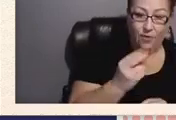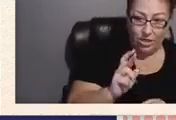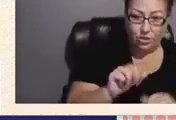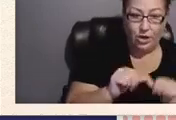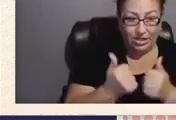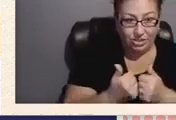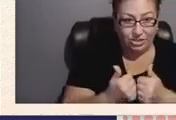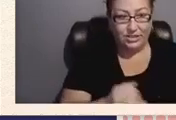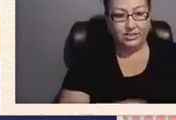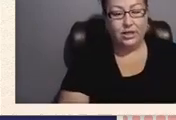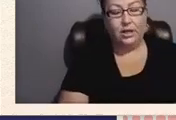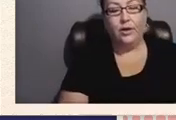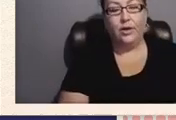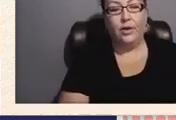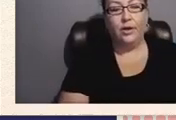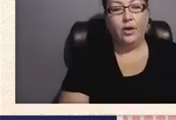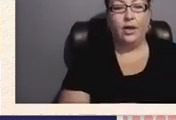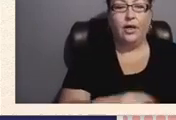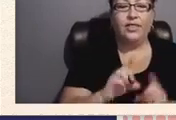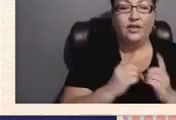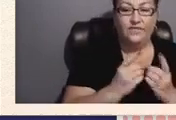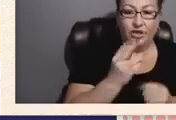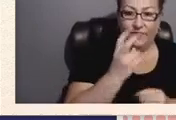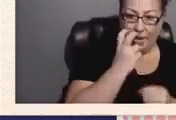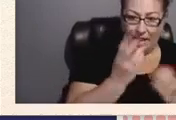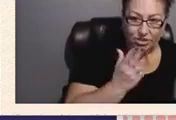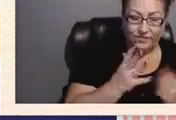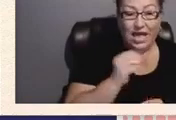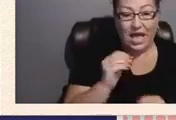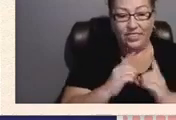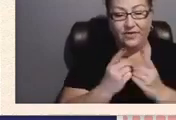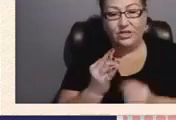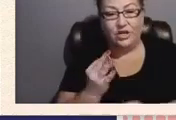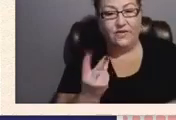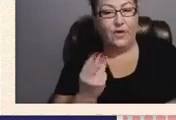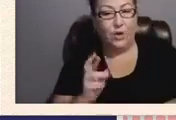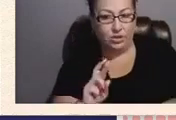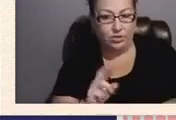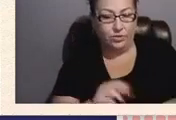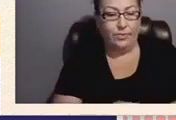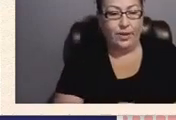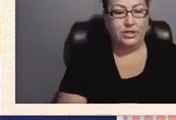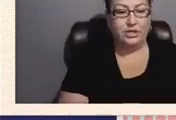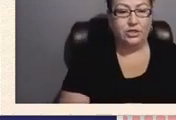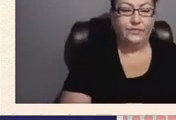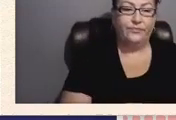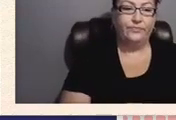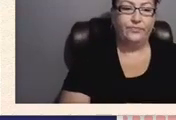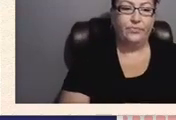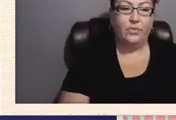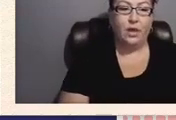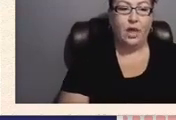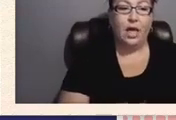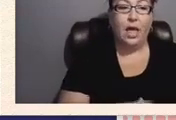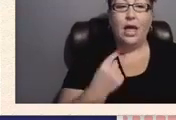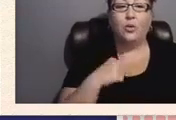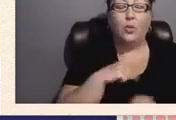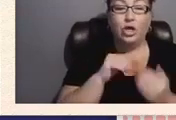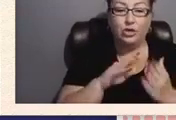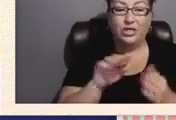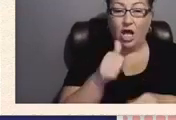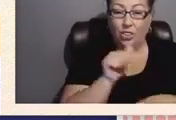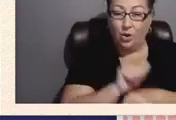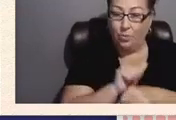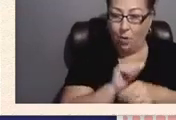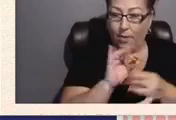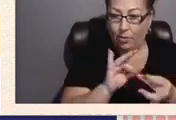services, the Division of Blind Services and the Division of Vocational Rehabilitation. And we address other employment related issues